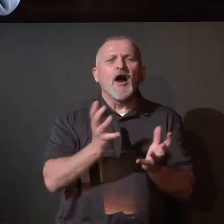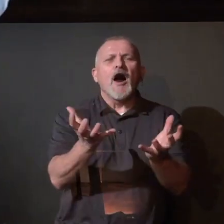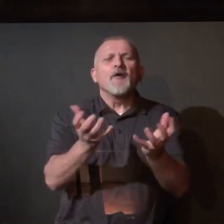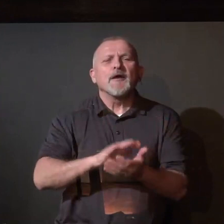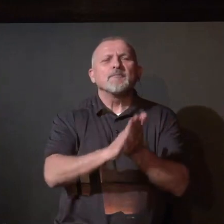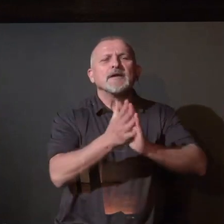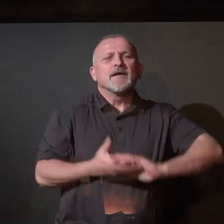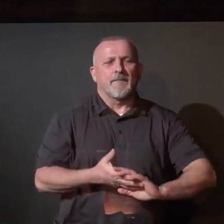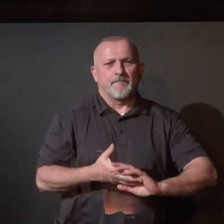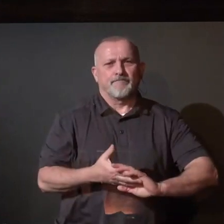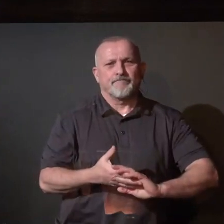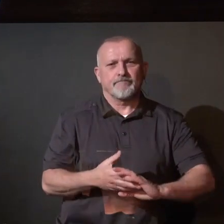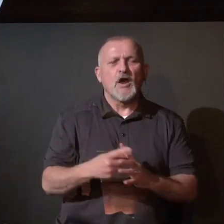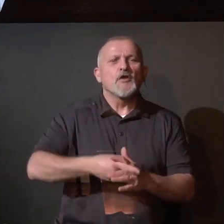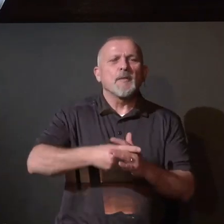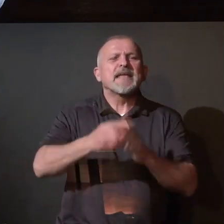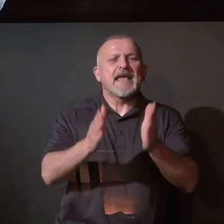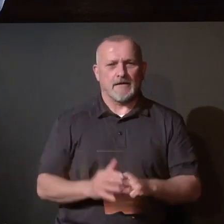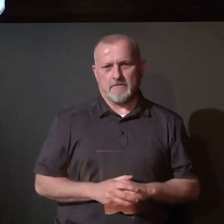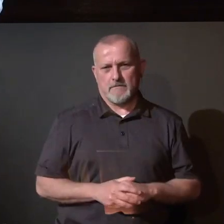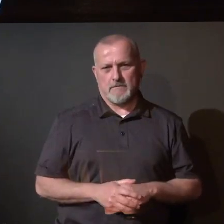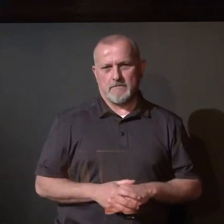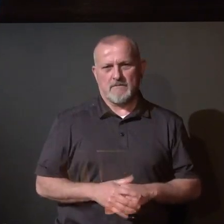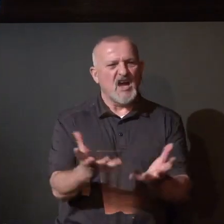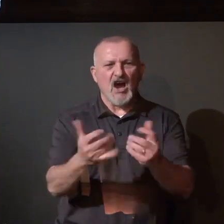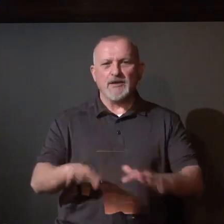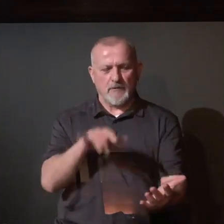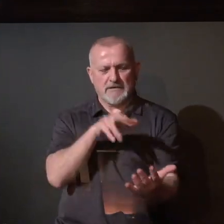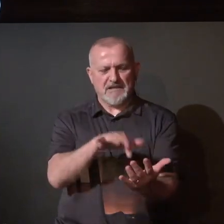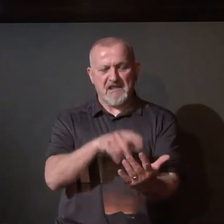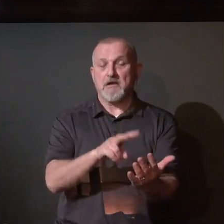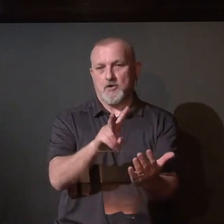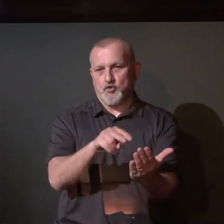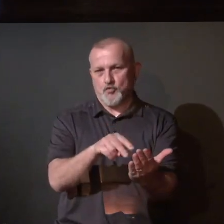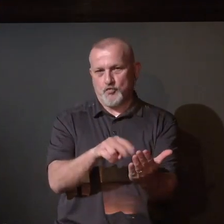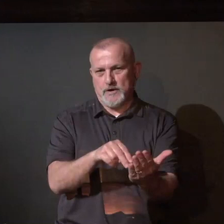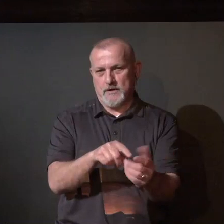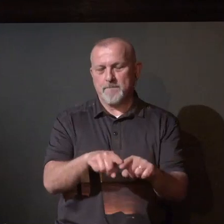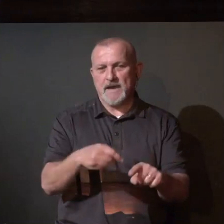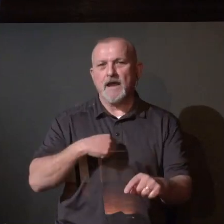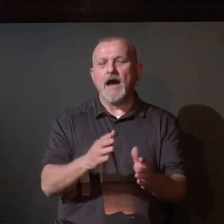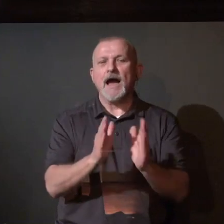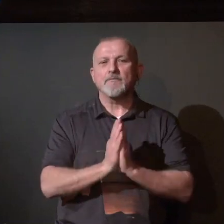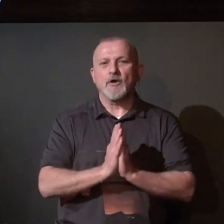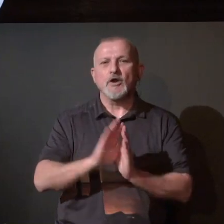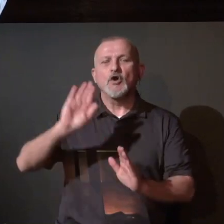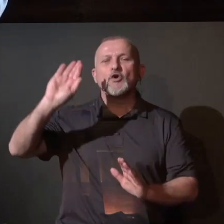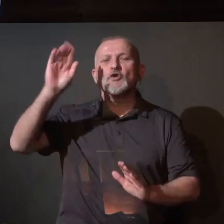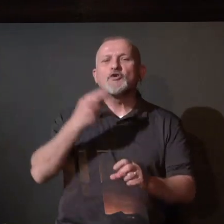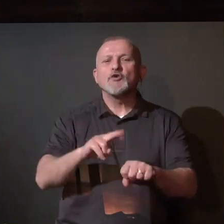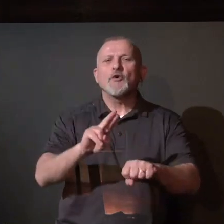want to be a mechanic. God, I don't want to study it. I don't want to read about it. I just pray by your